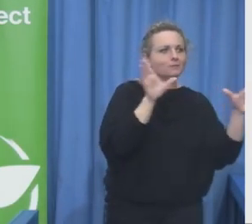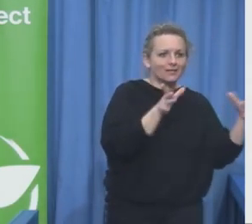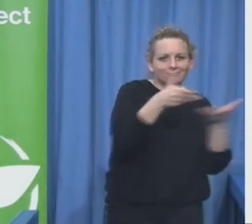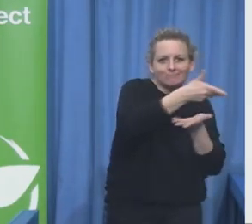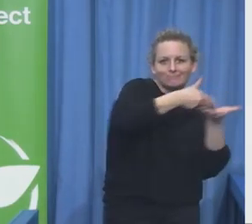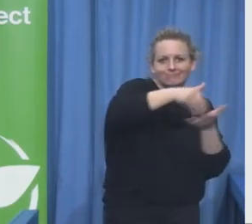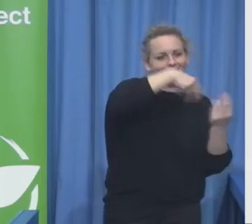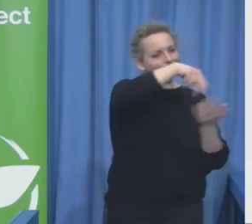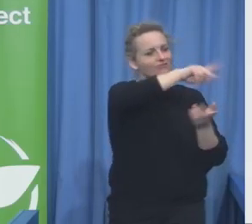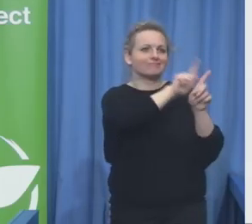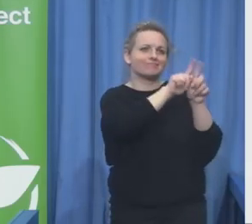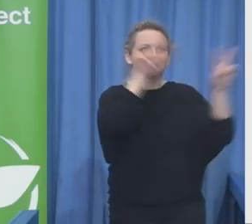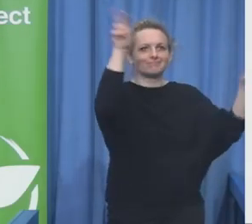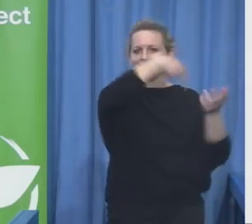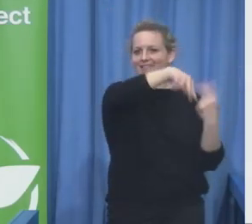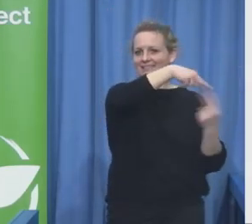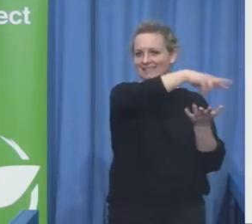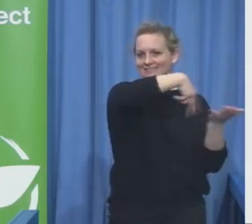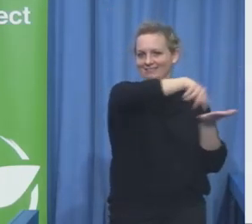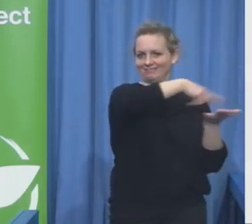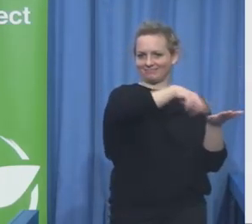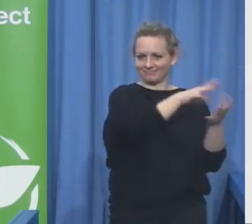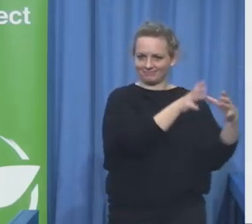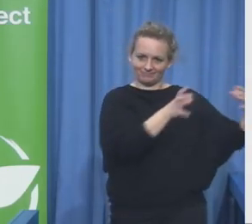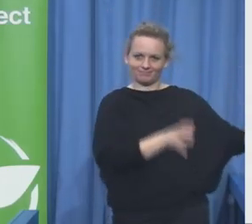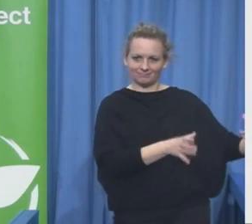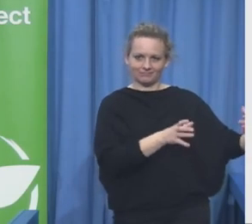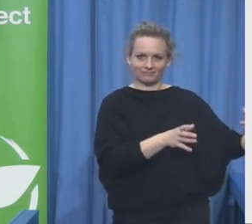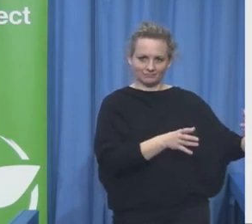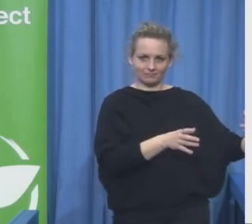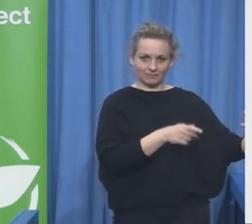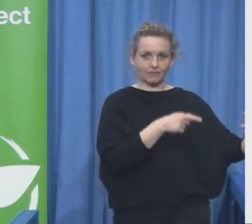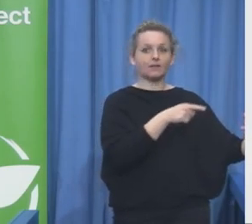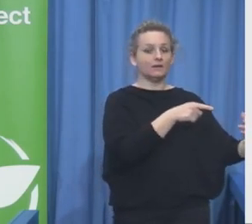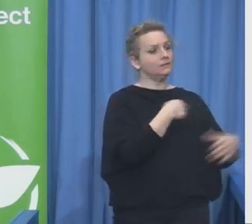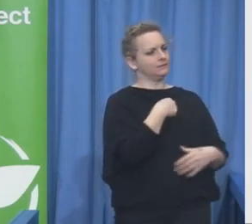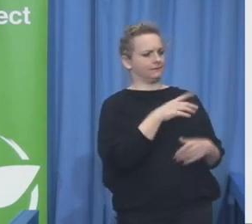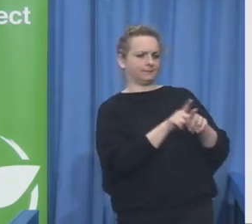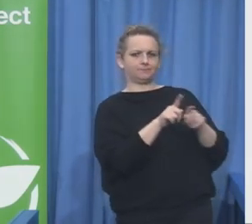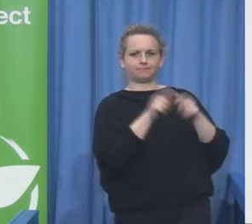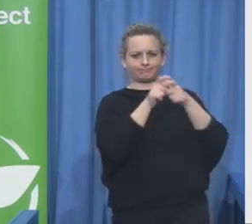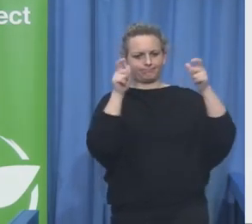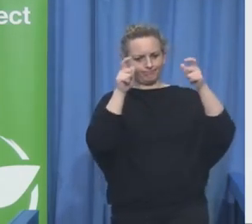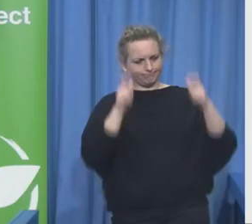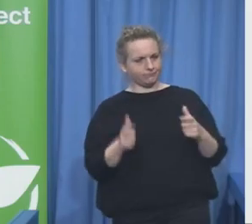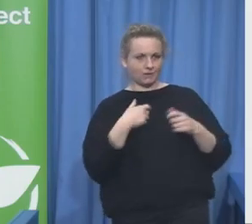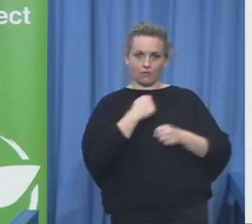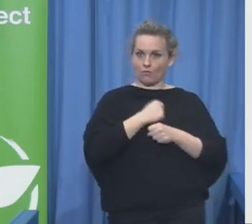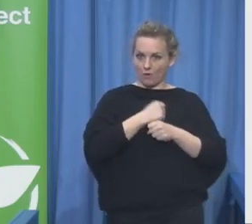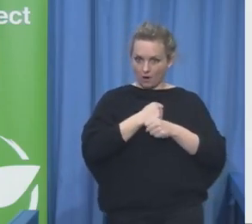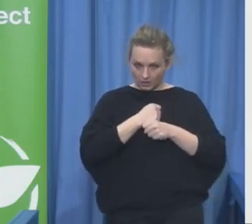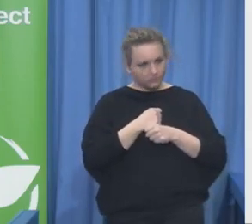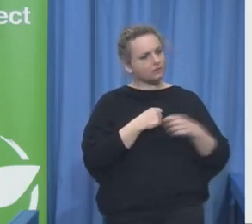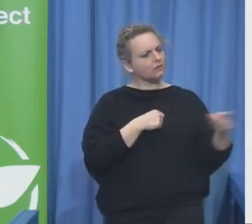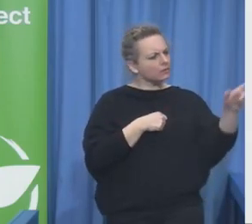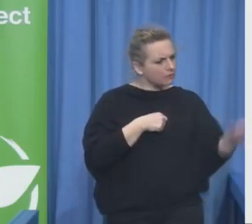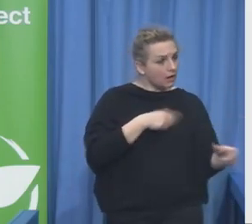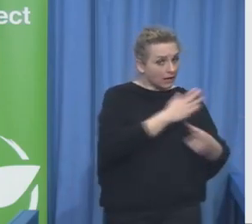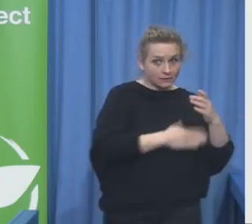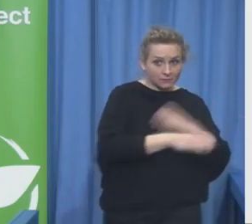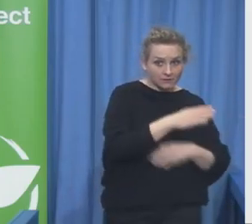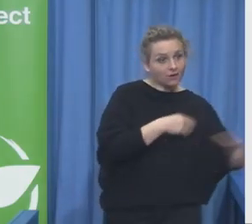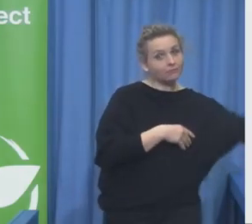an employee, check a box, but that they're going to be successful and you're going to be able to retain them. That's asking them to dance. That they're